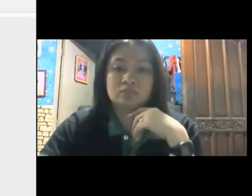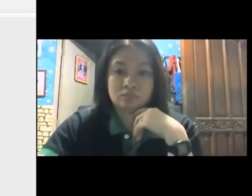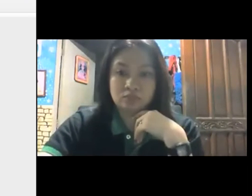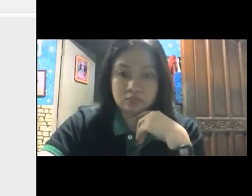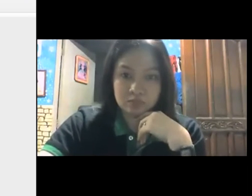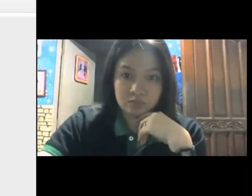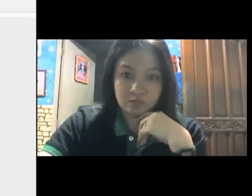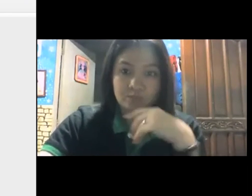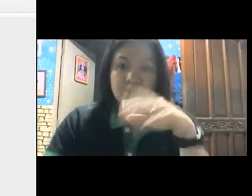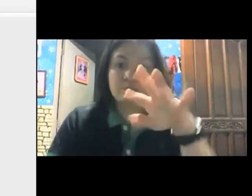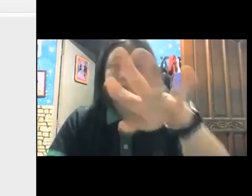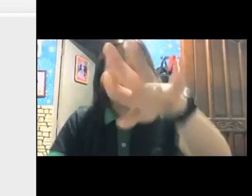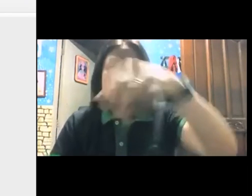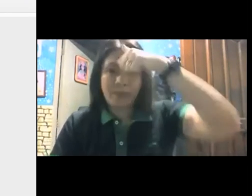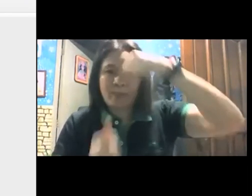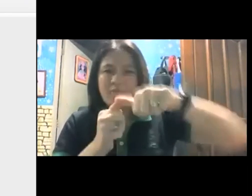this is Meng here.